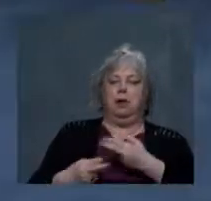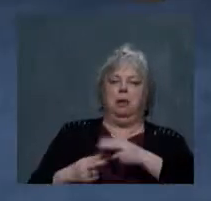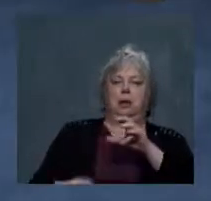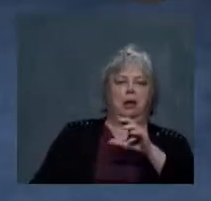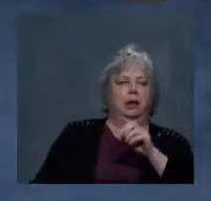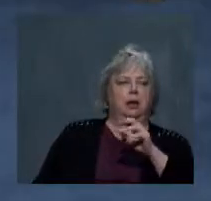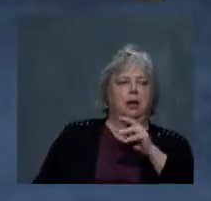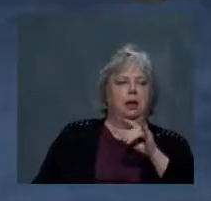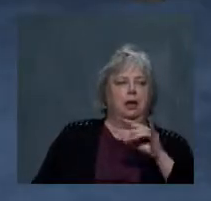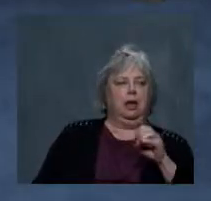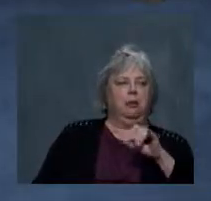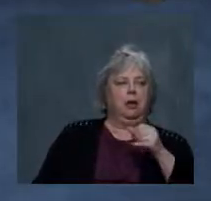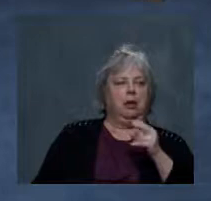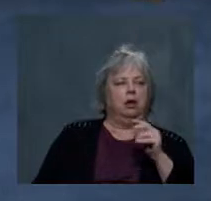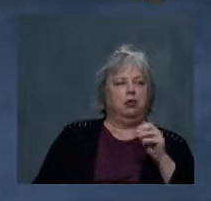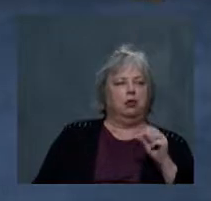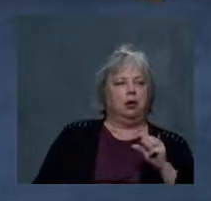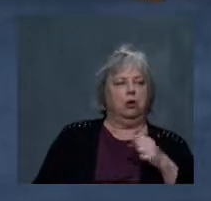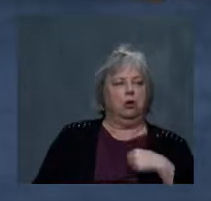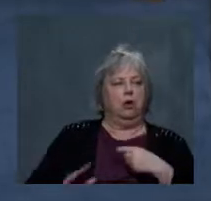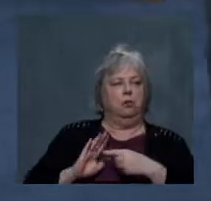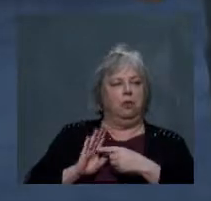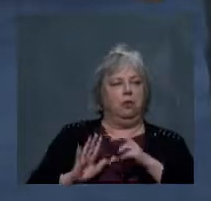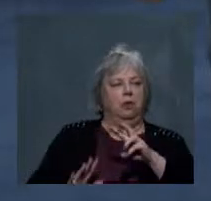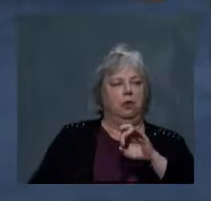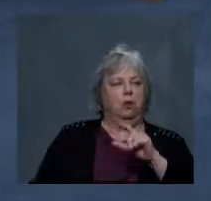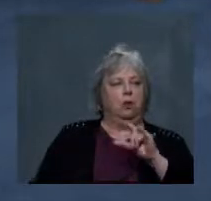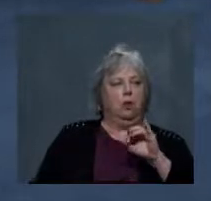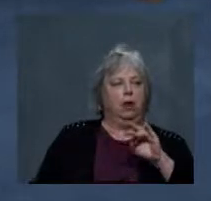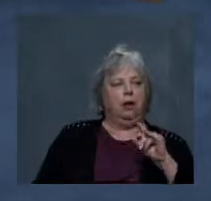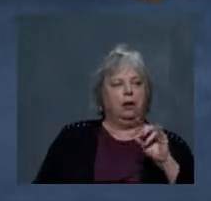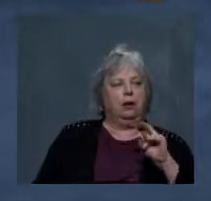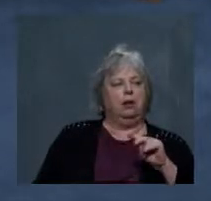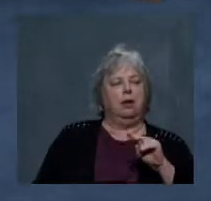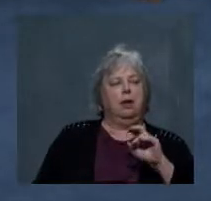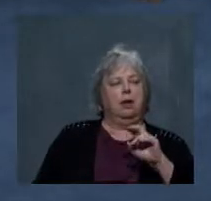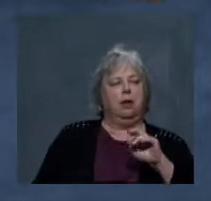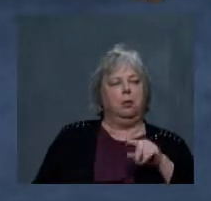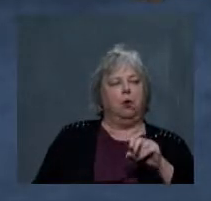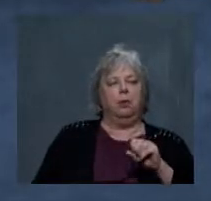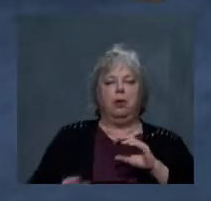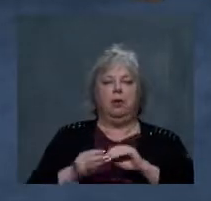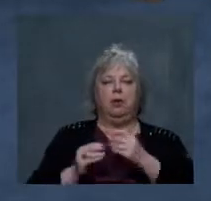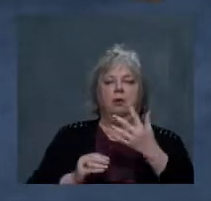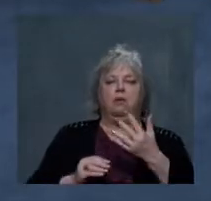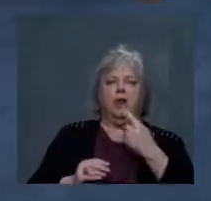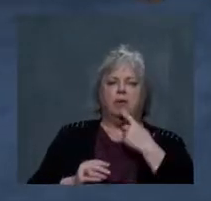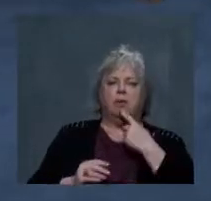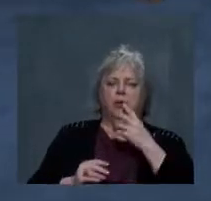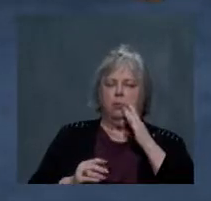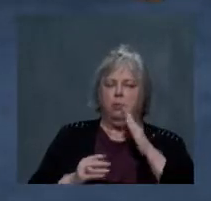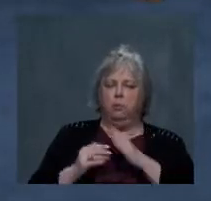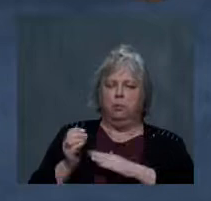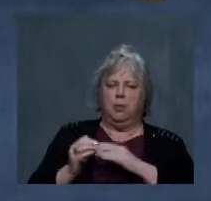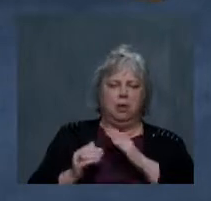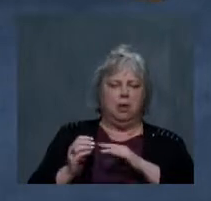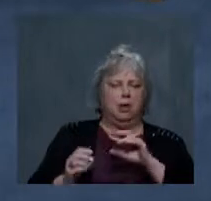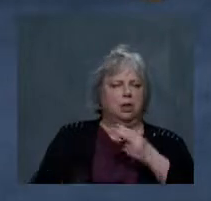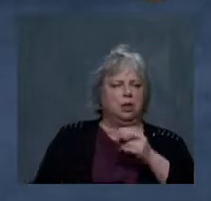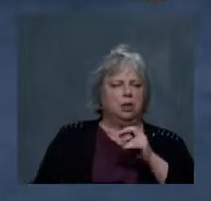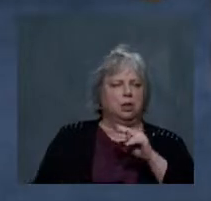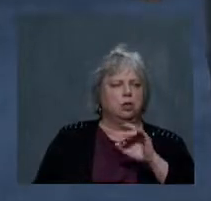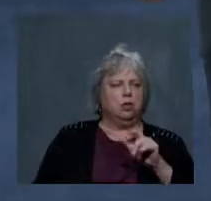I'm representing the Wellington at Chenal Apartments, and item number 5 says that they will be building a